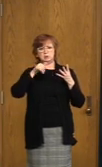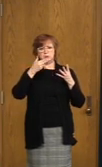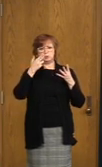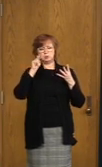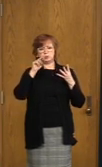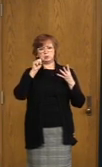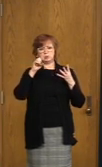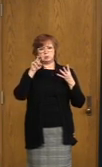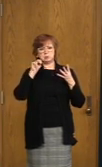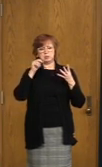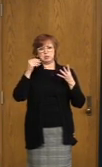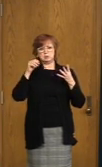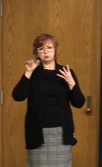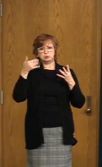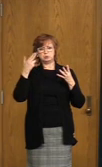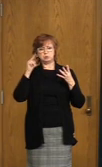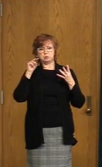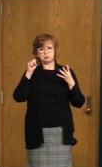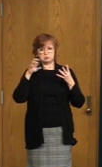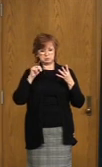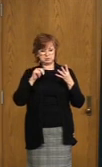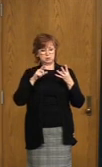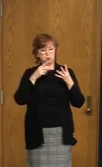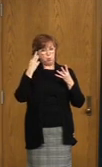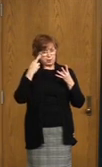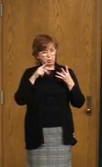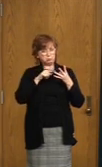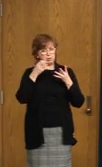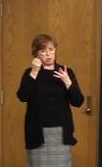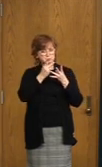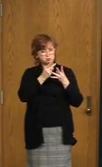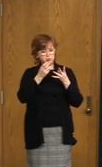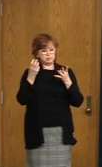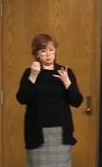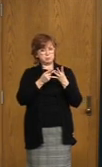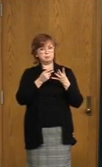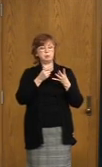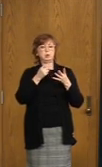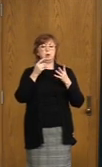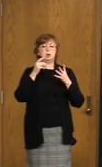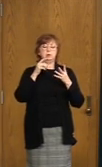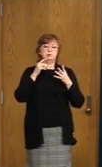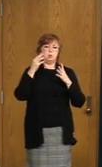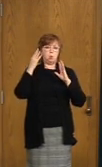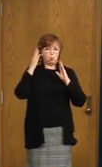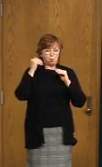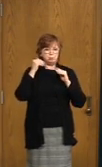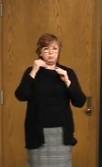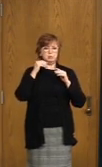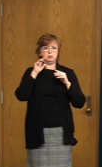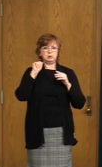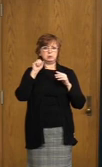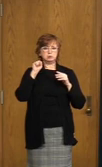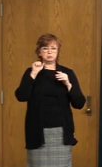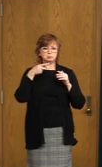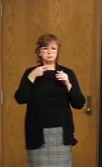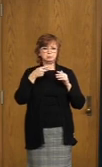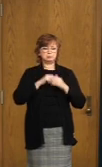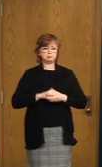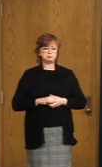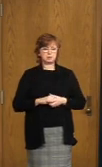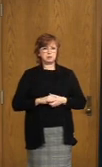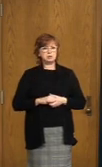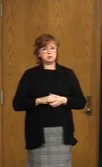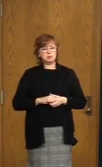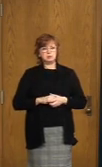very helpful in getting us an even larger number of vaccines early as soon as possible. But you're going to see in the next